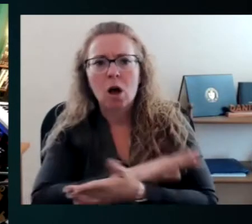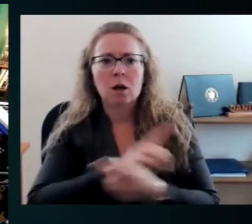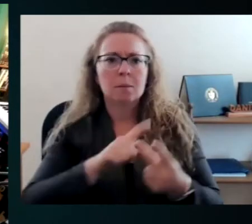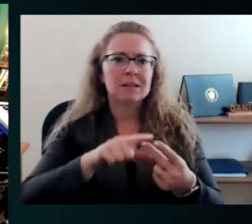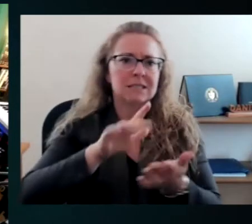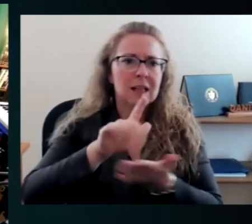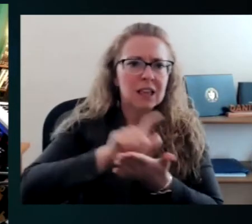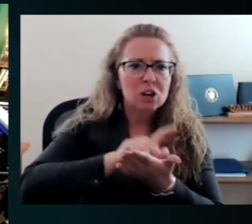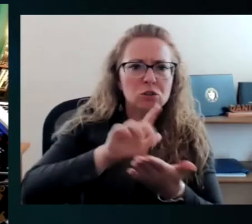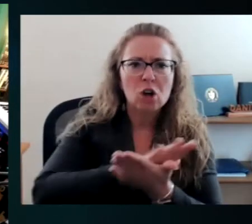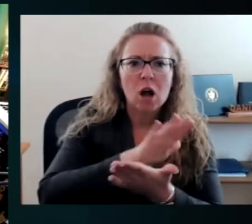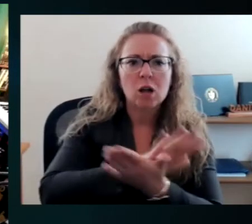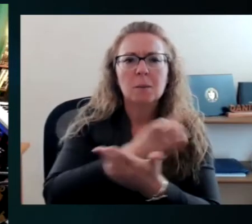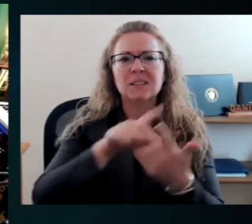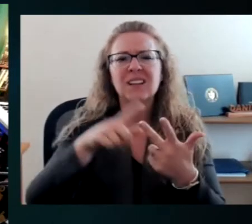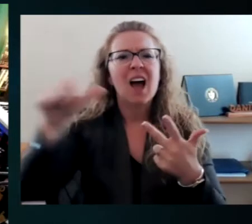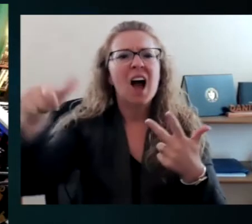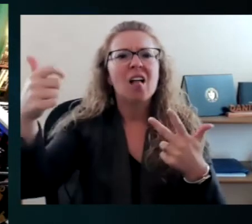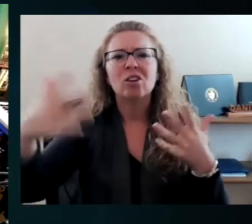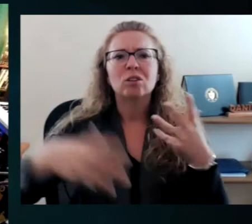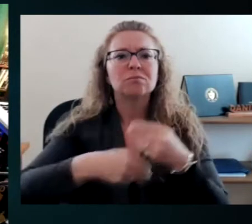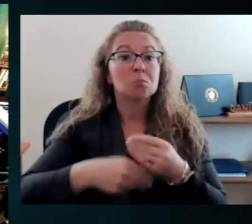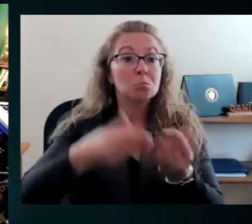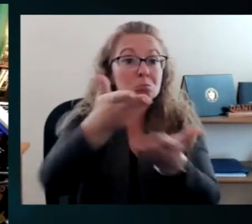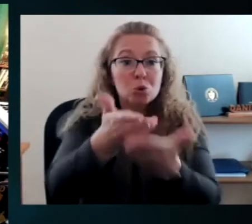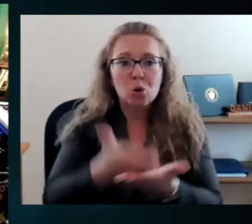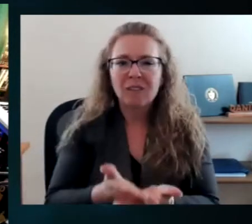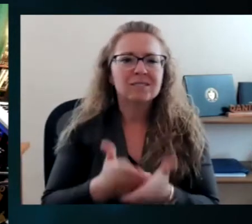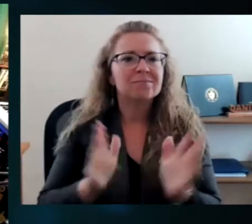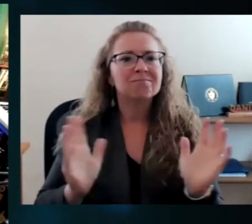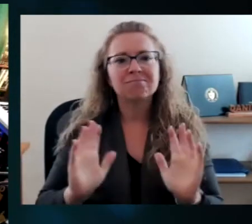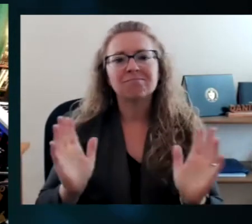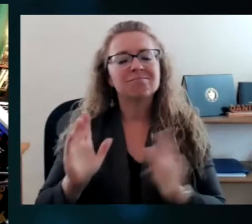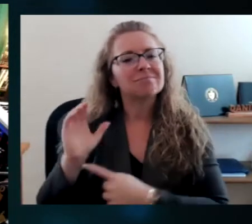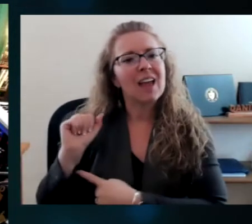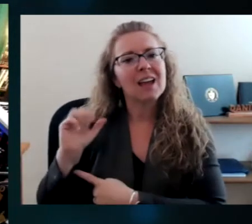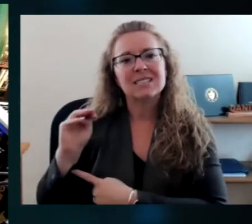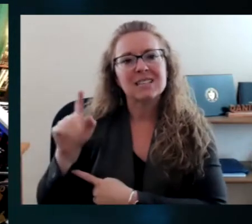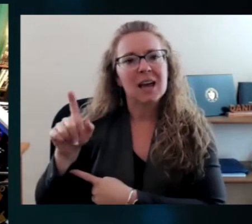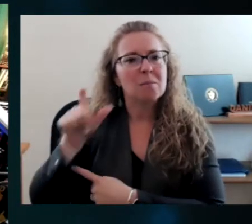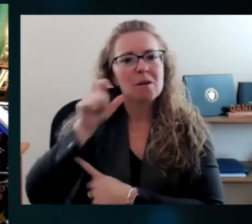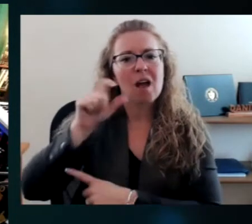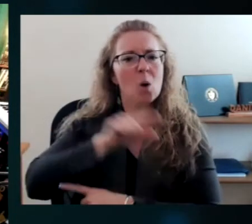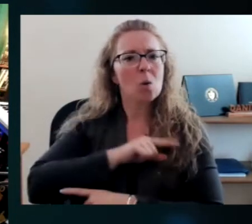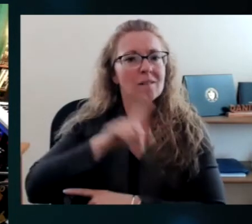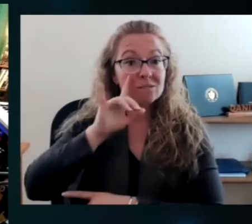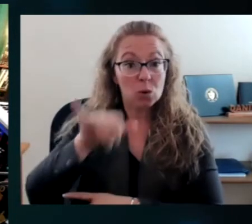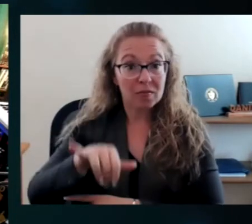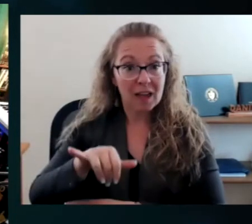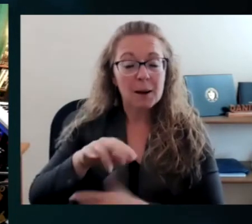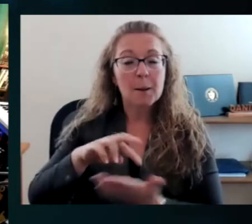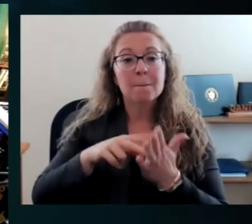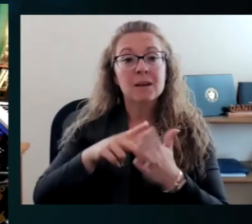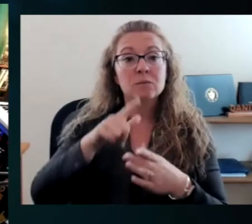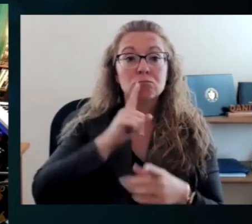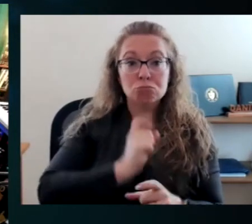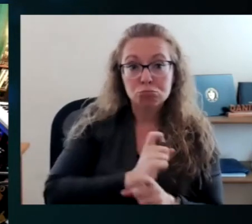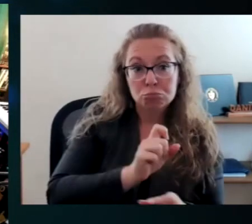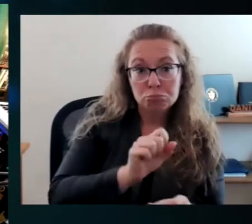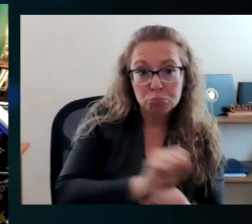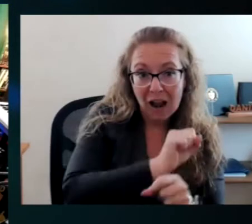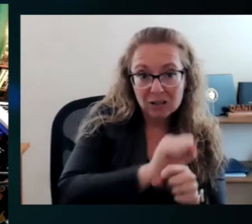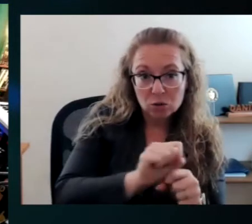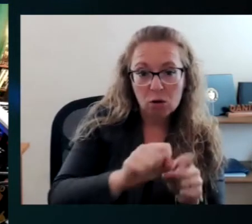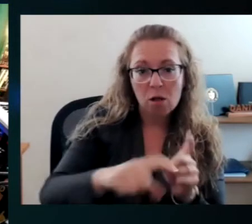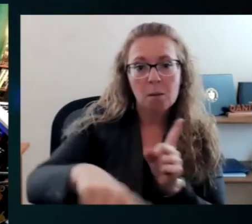other external proof that we merit this kind of name change. And so from both a practical and a